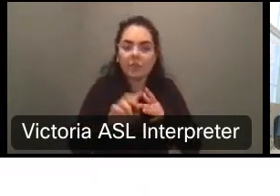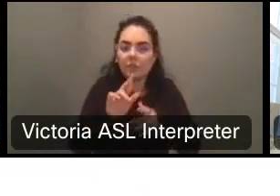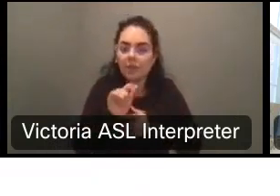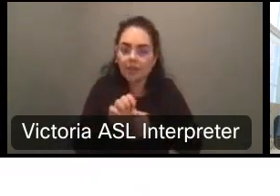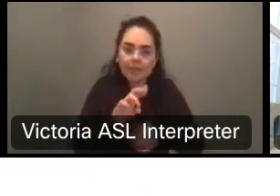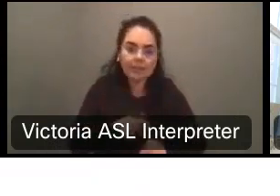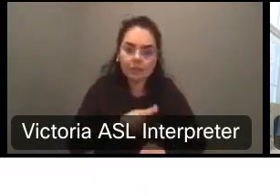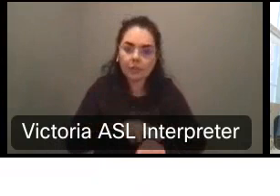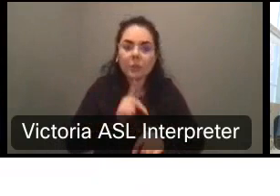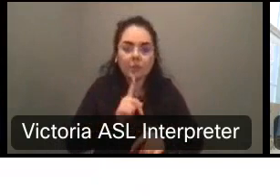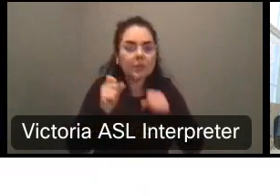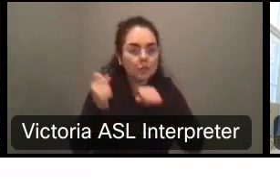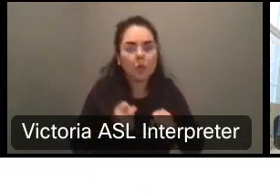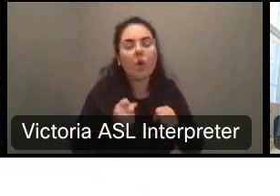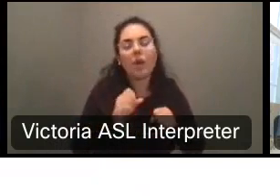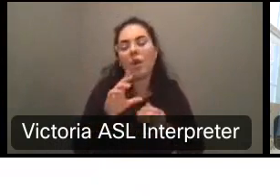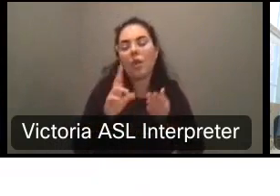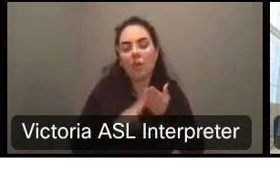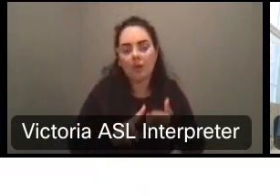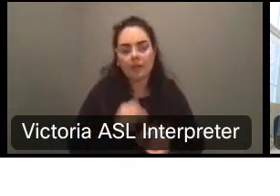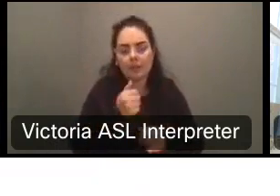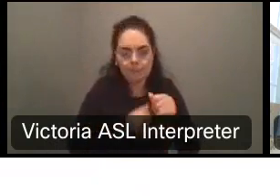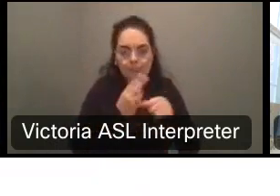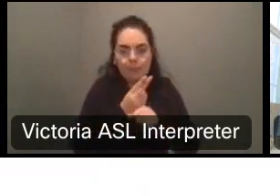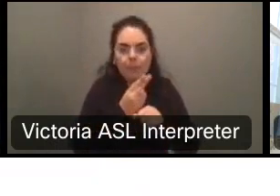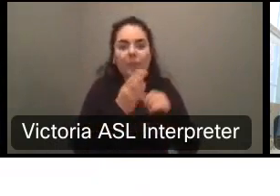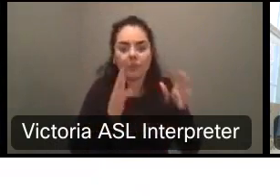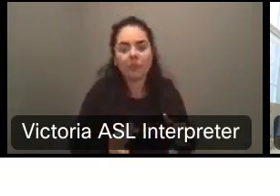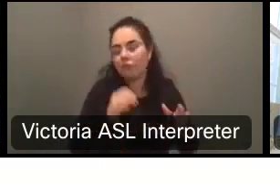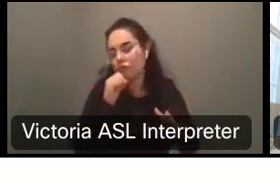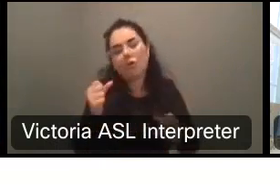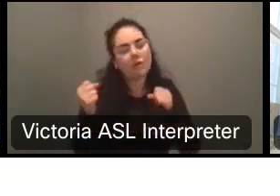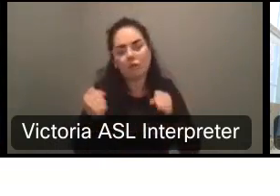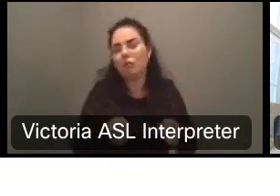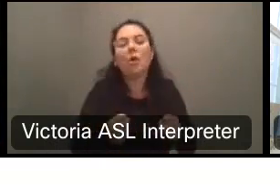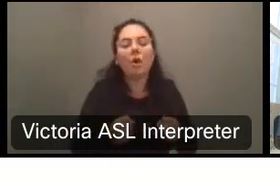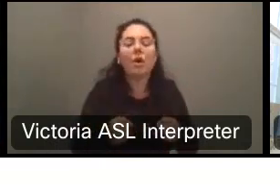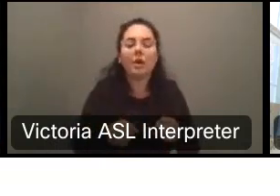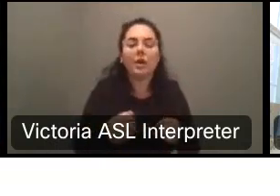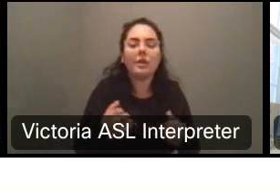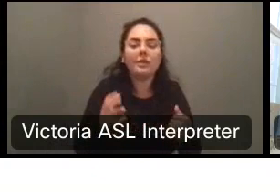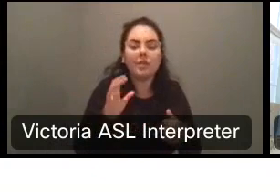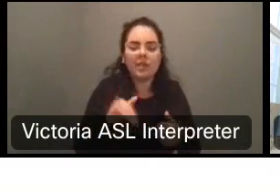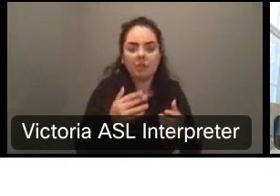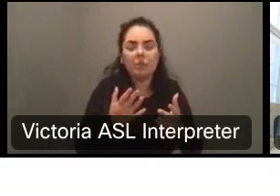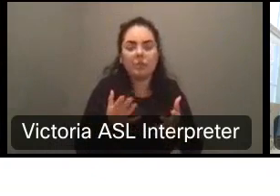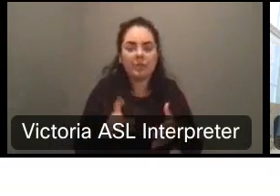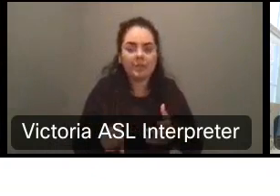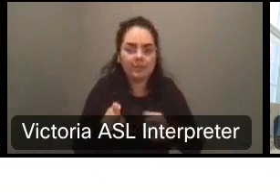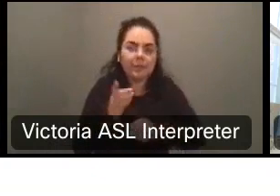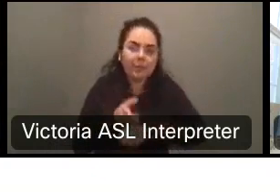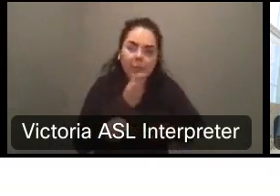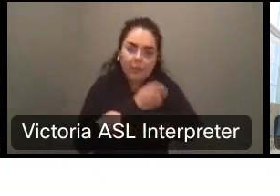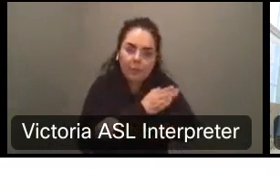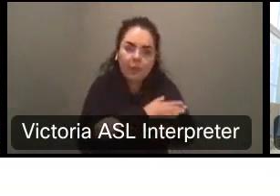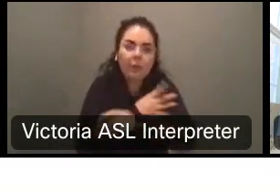strong, and our logins per user is not as strong, and it's an area that we need to push on and improve. And the way